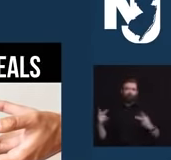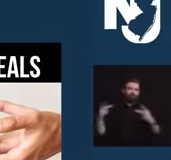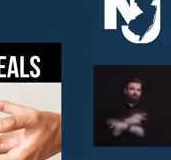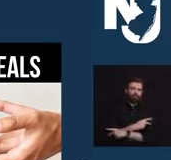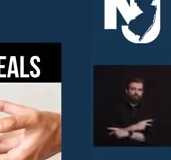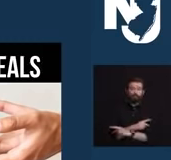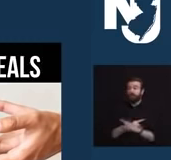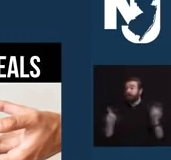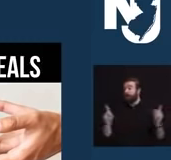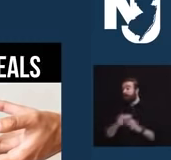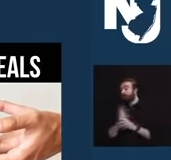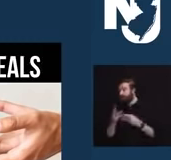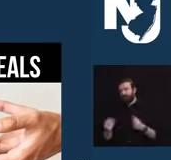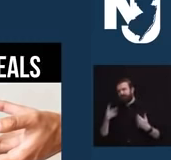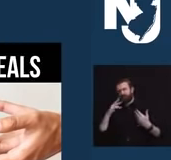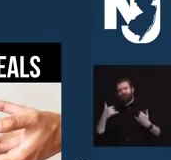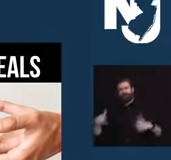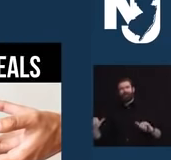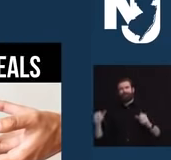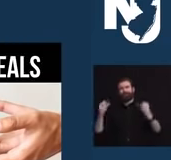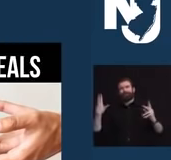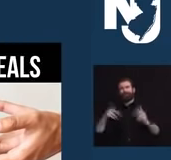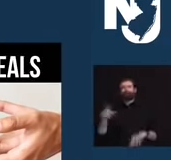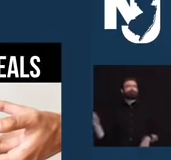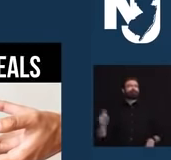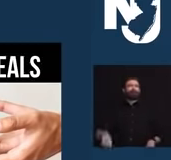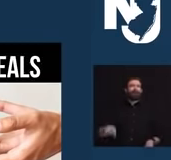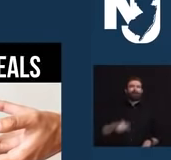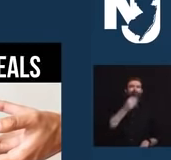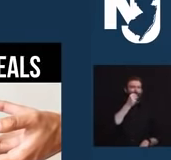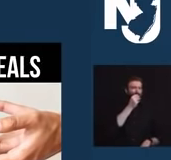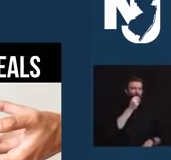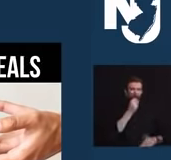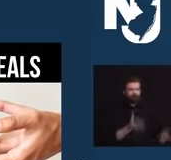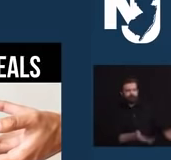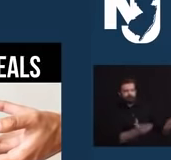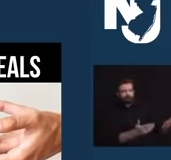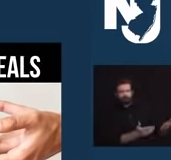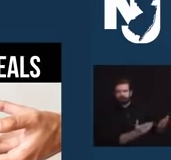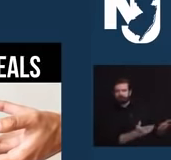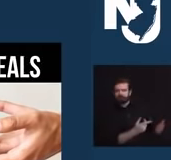Barn Foundation, is as good as it gets. Check them out,